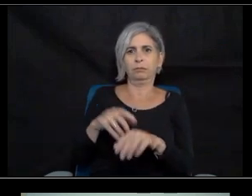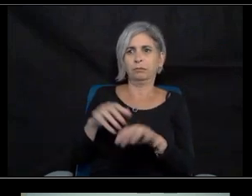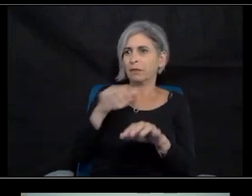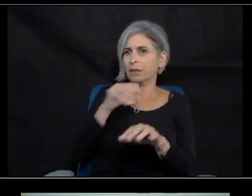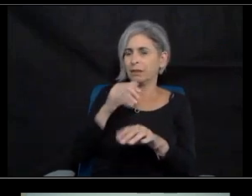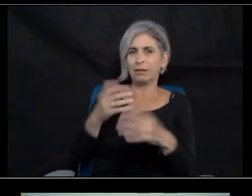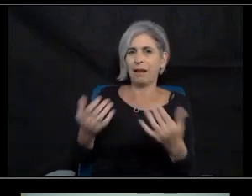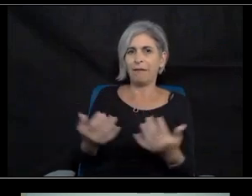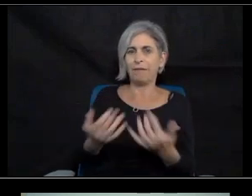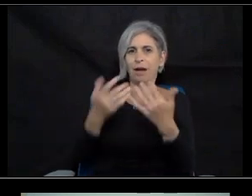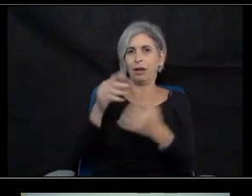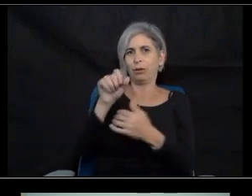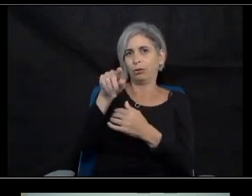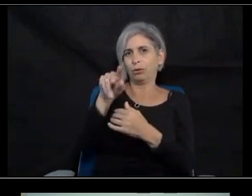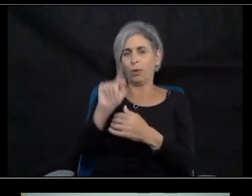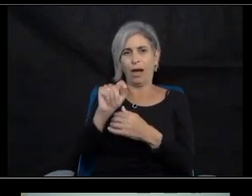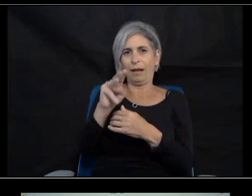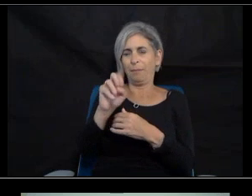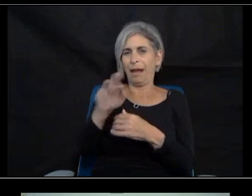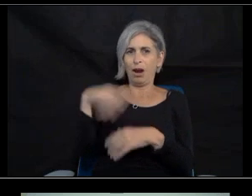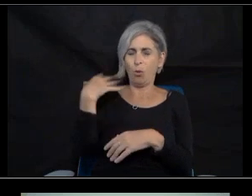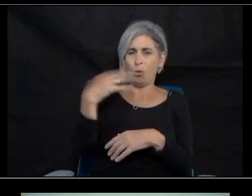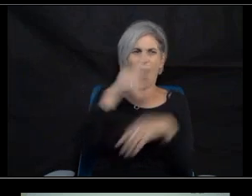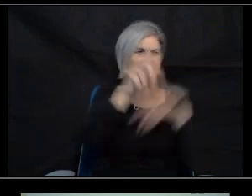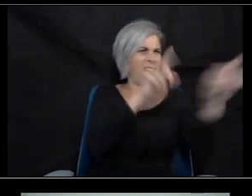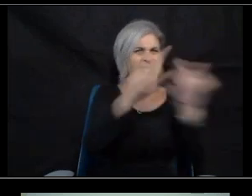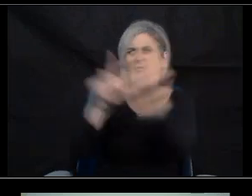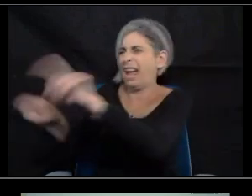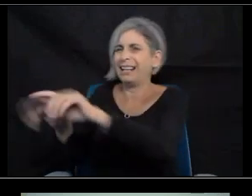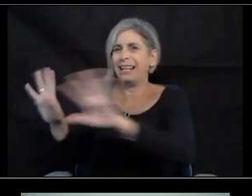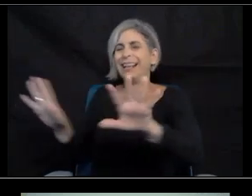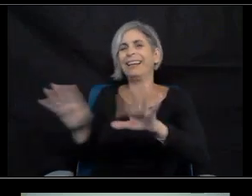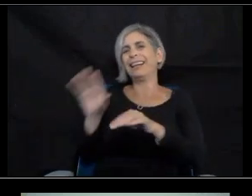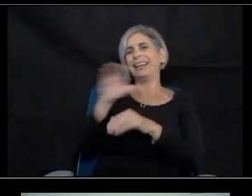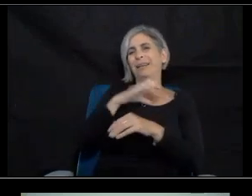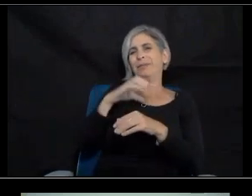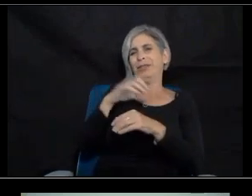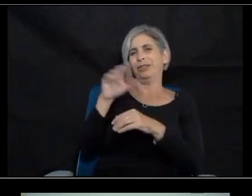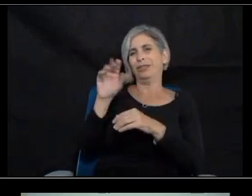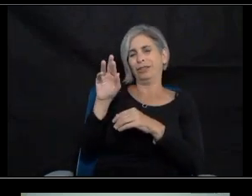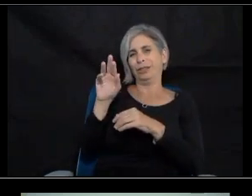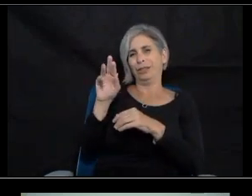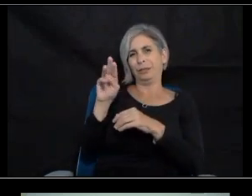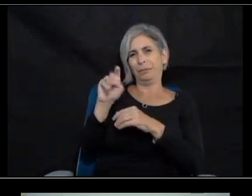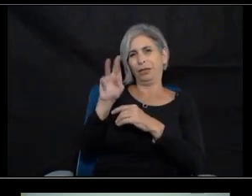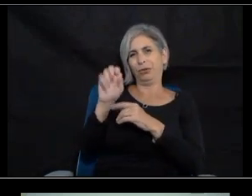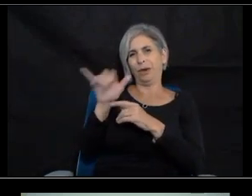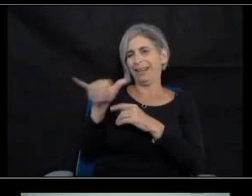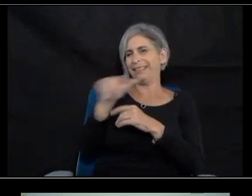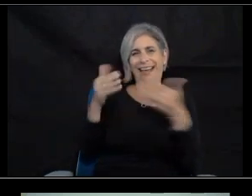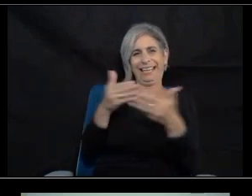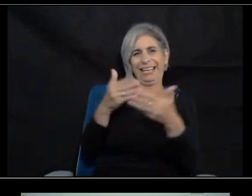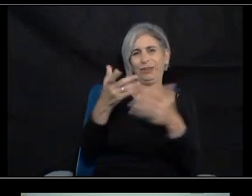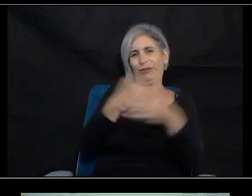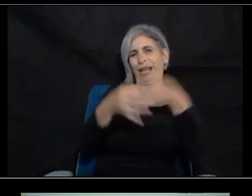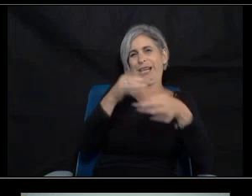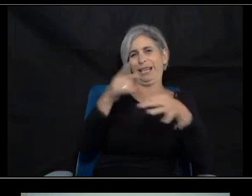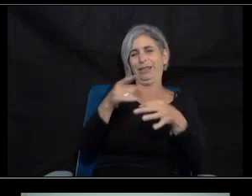squad, Mayor. Sheesh. Yeah. Well, I you know, Commissioner McCray is no longer here, so it's not as going to be. Commissioner me.